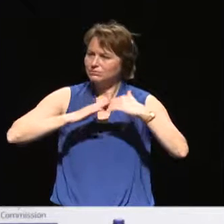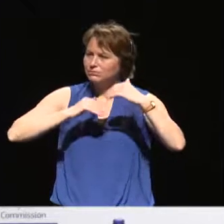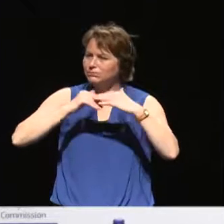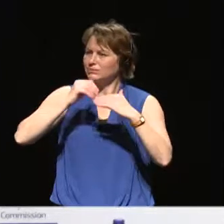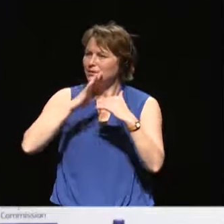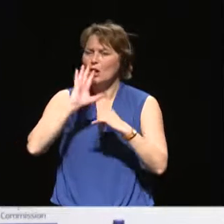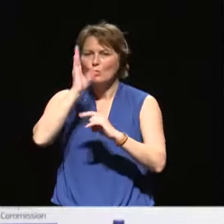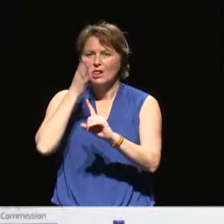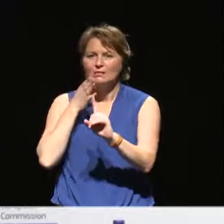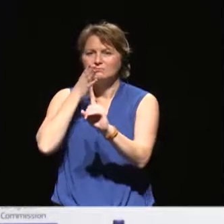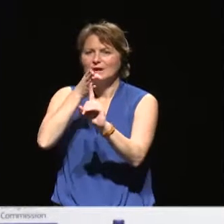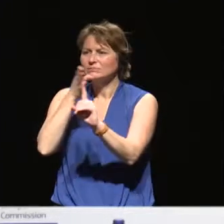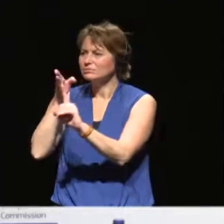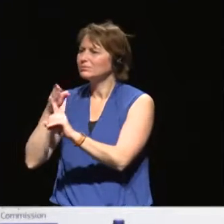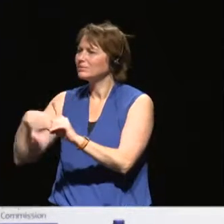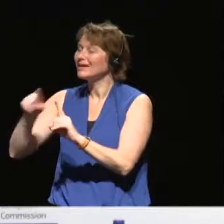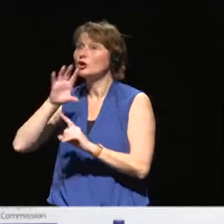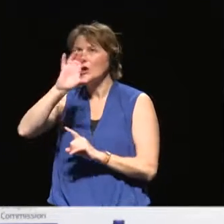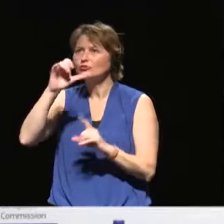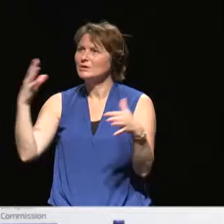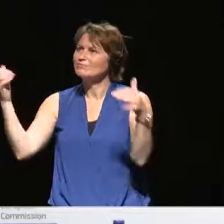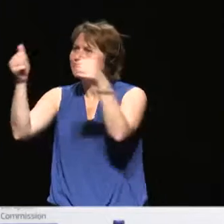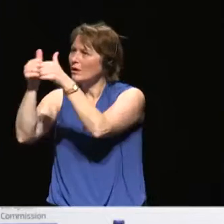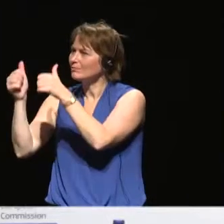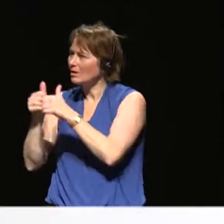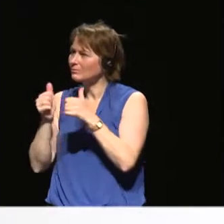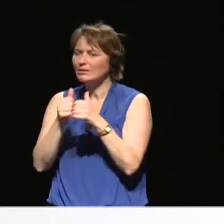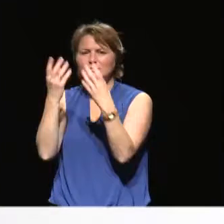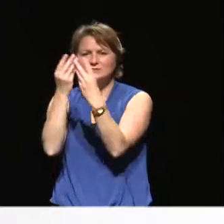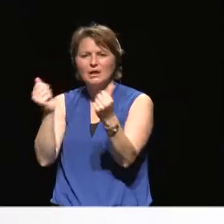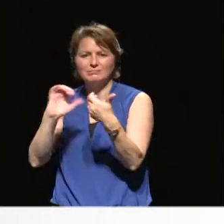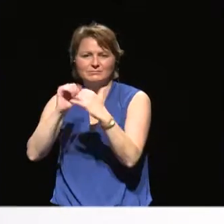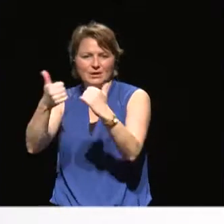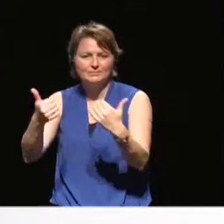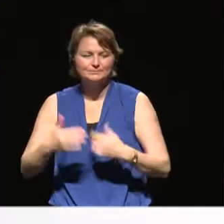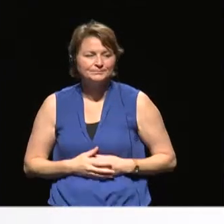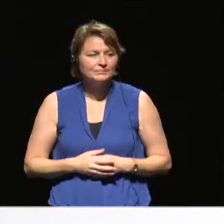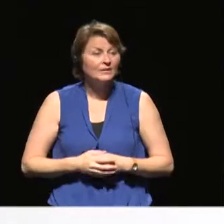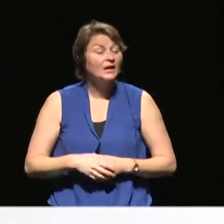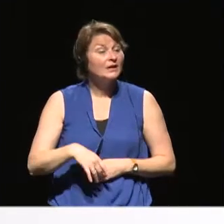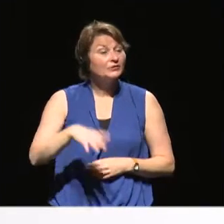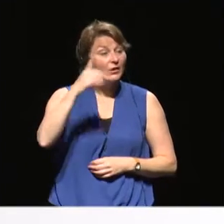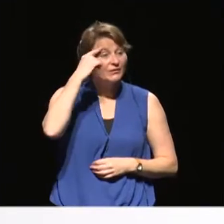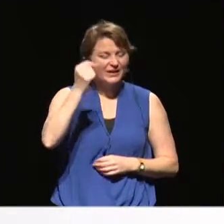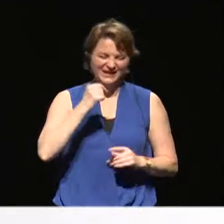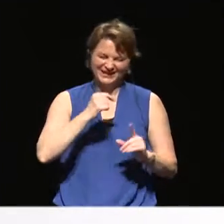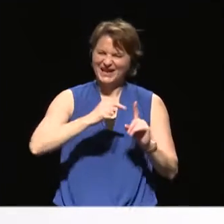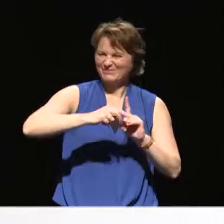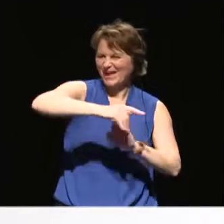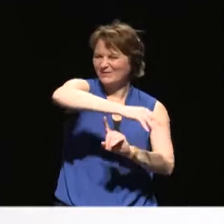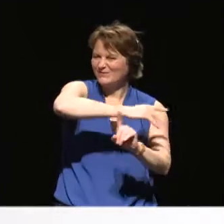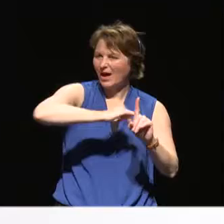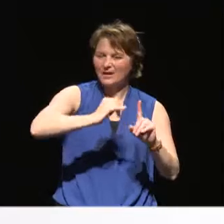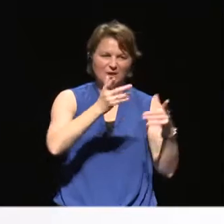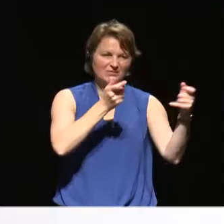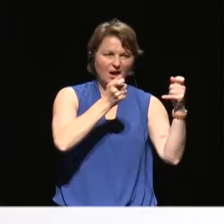effective partner to countries in addressing this issue. When we talk about the link between environment, governance, and corruption, let me first